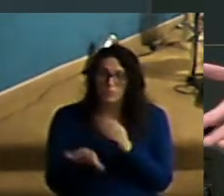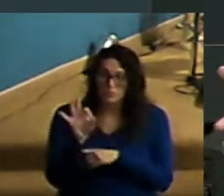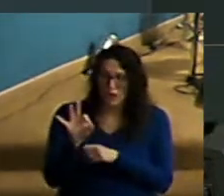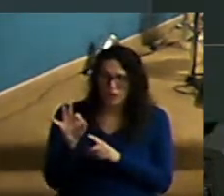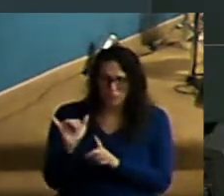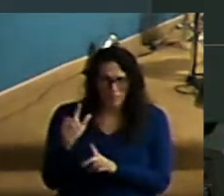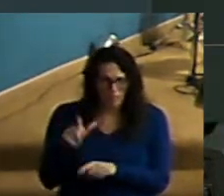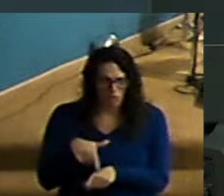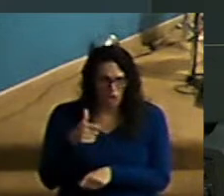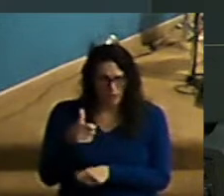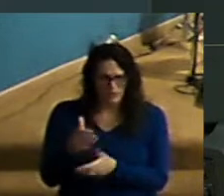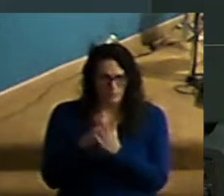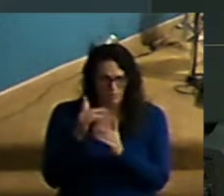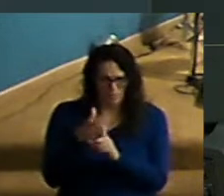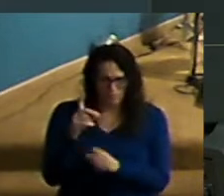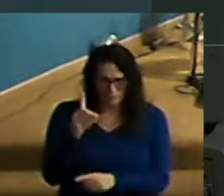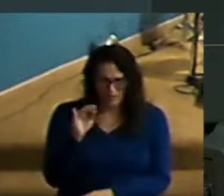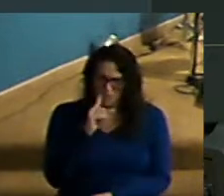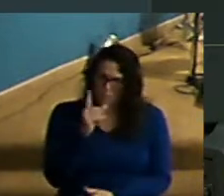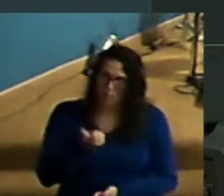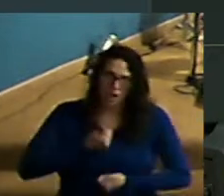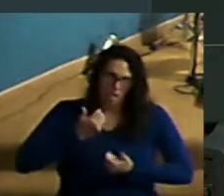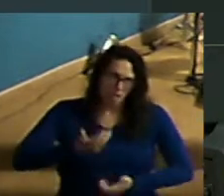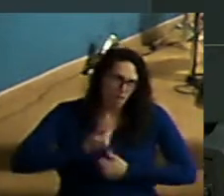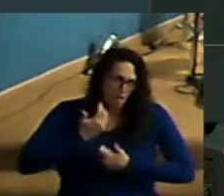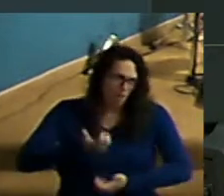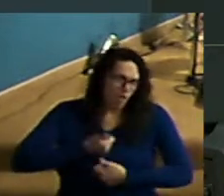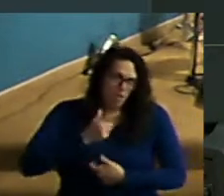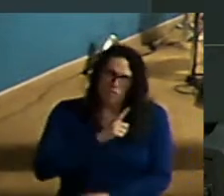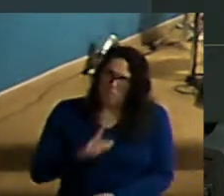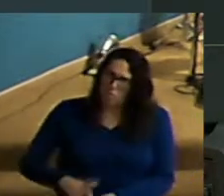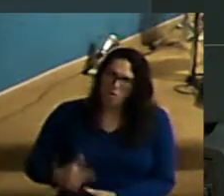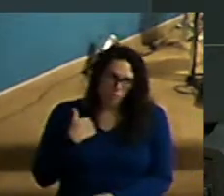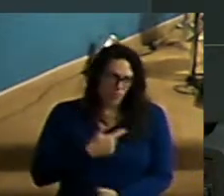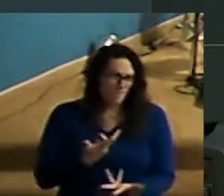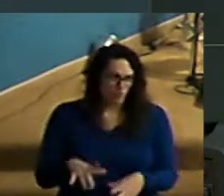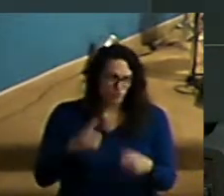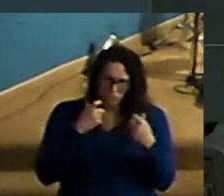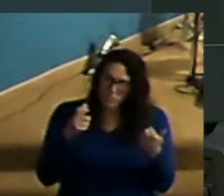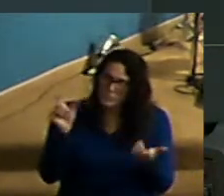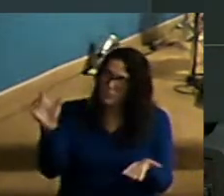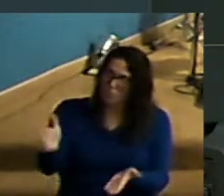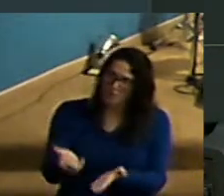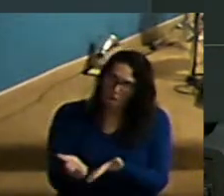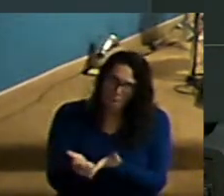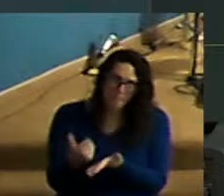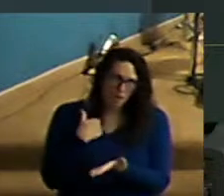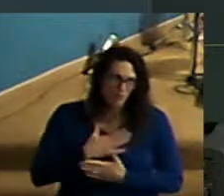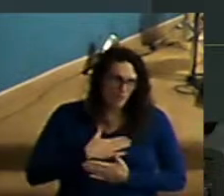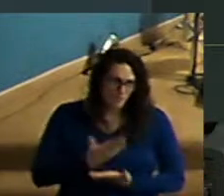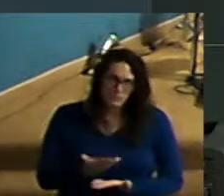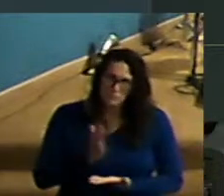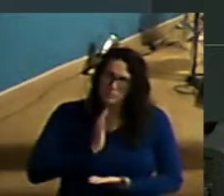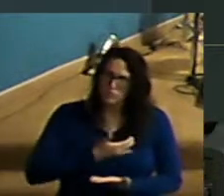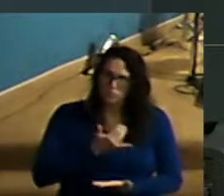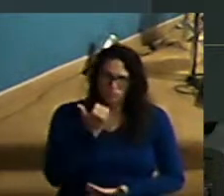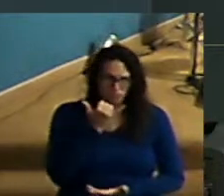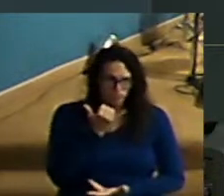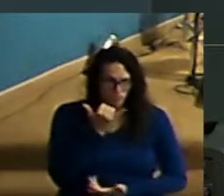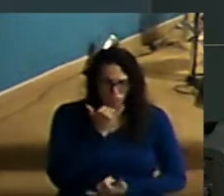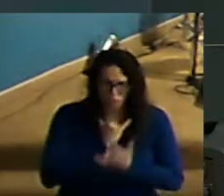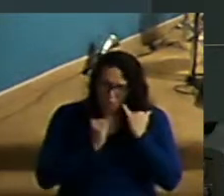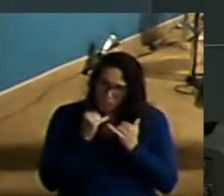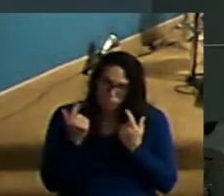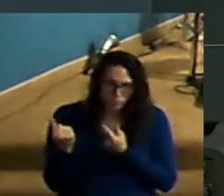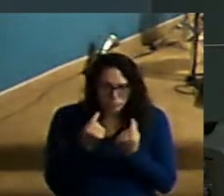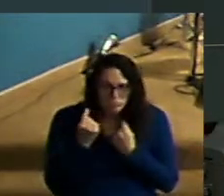probably the longest prayer of Daniel. He really confesses of like, Lord, we've sinned. We need your help. I confess our wrongdoing.